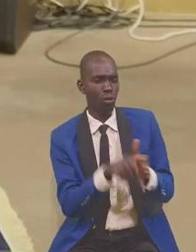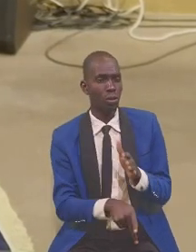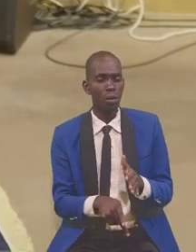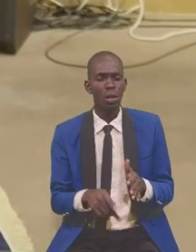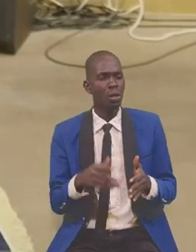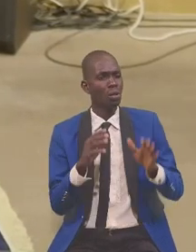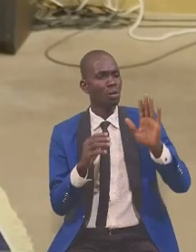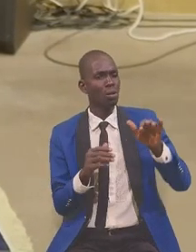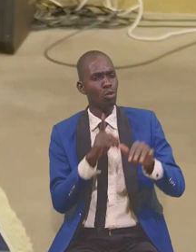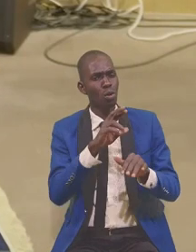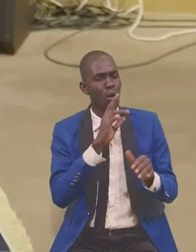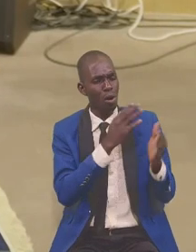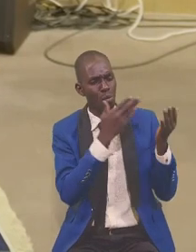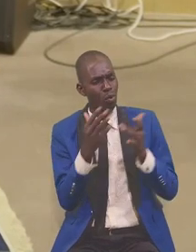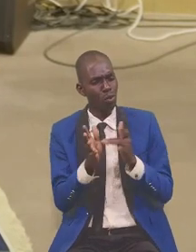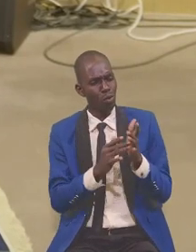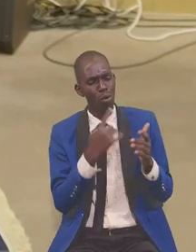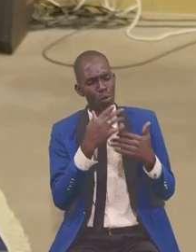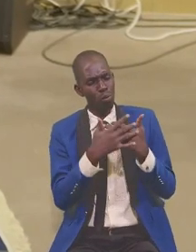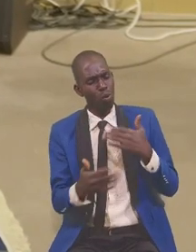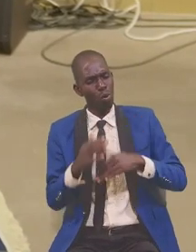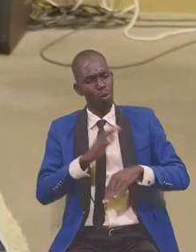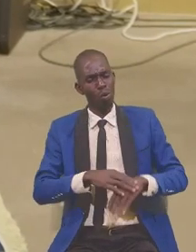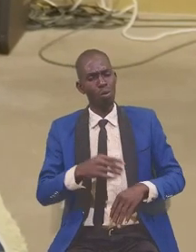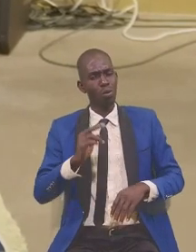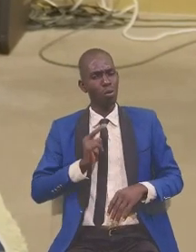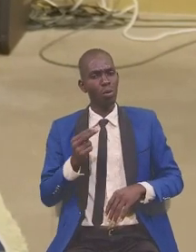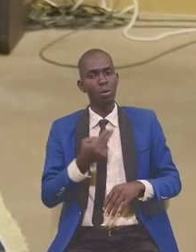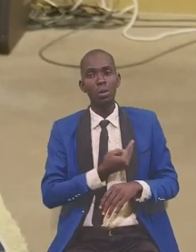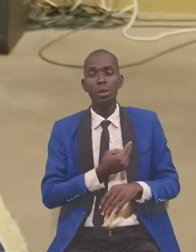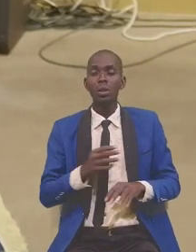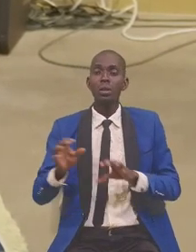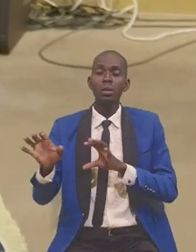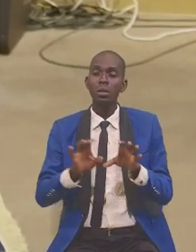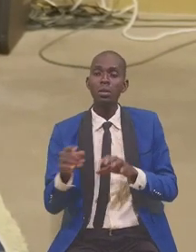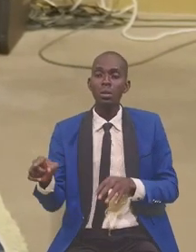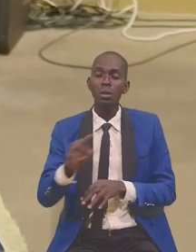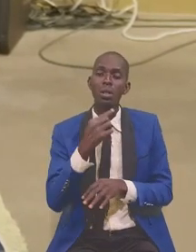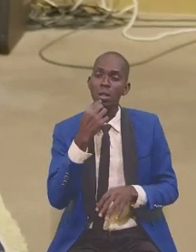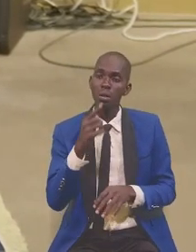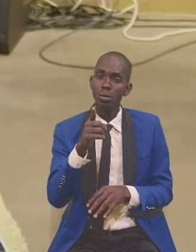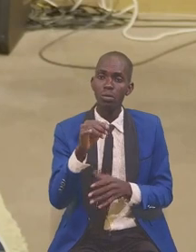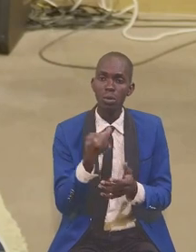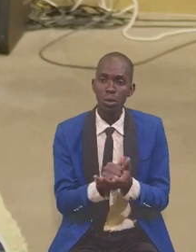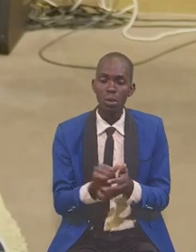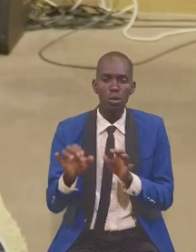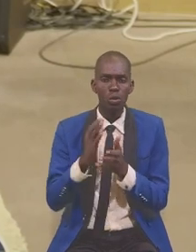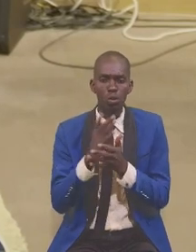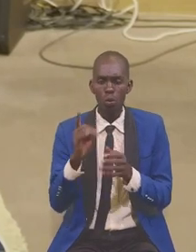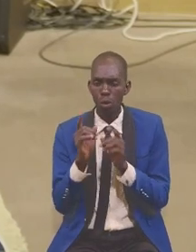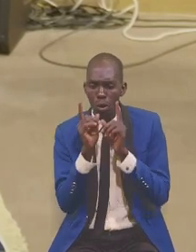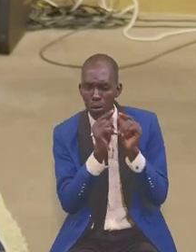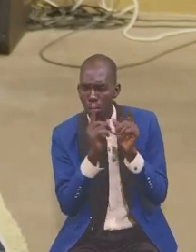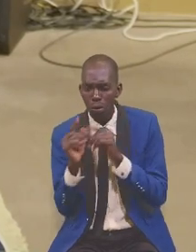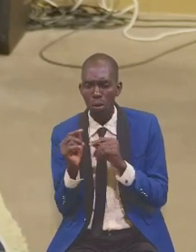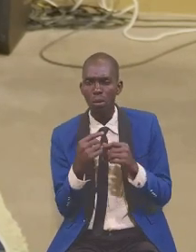upon us. He said, did they tell you that? Did somebody kind of gossiped and told you this